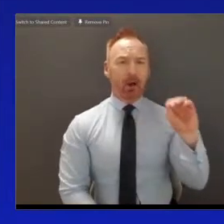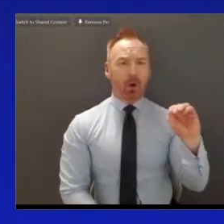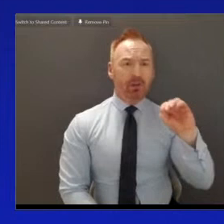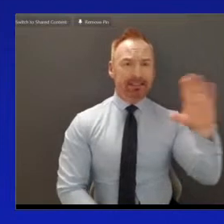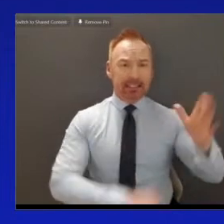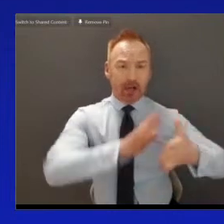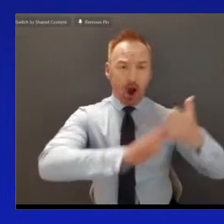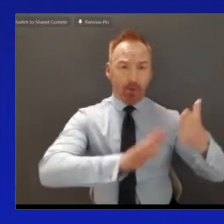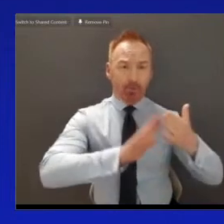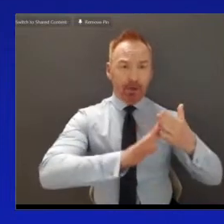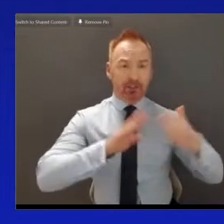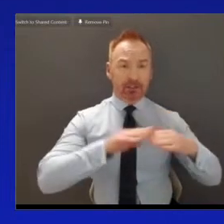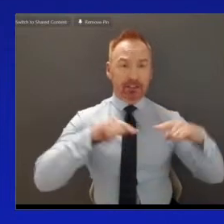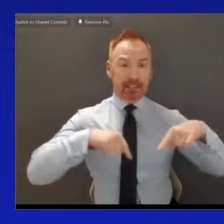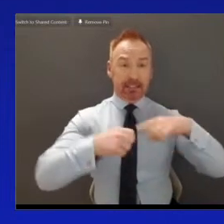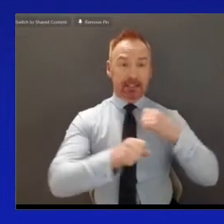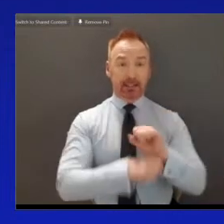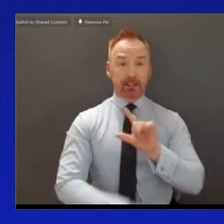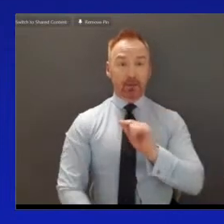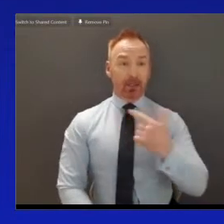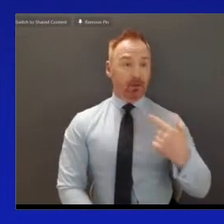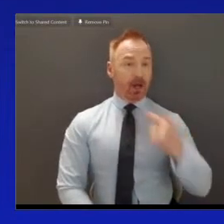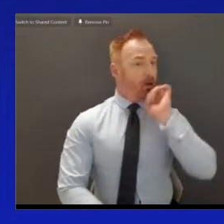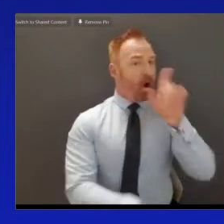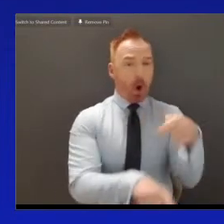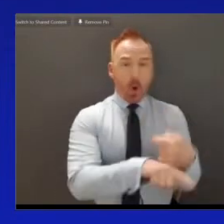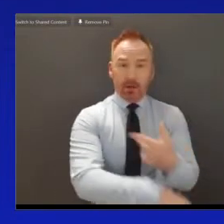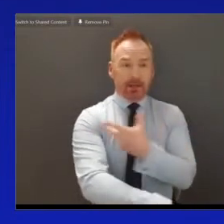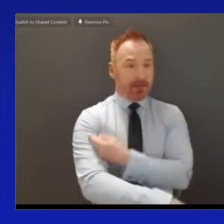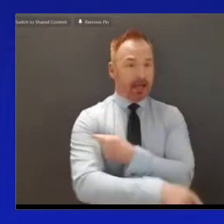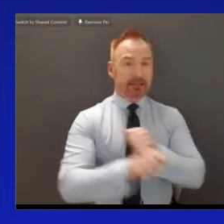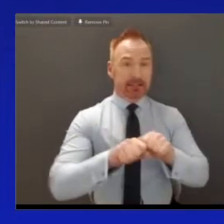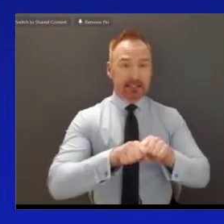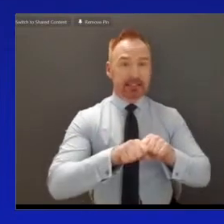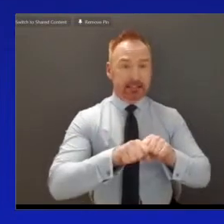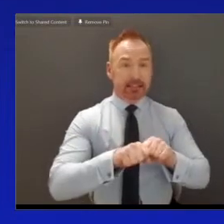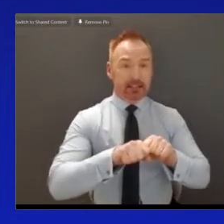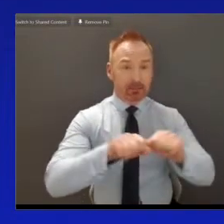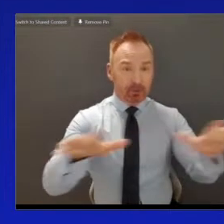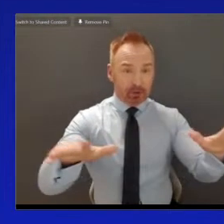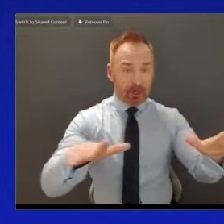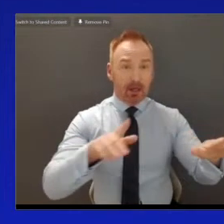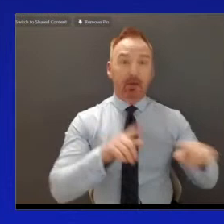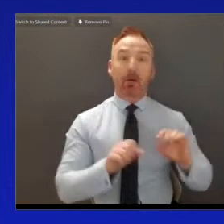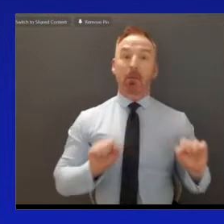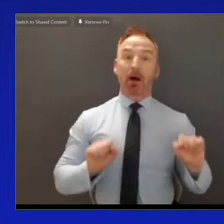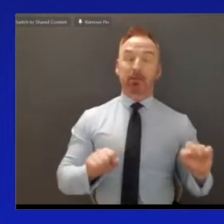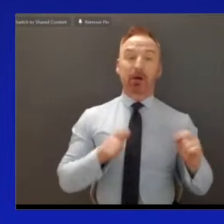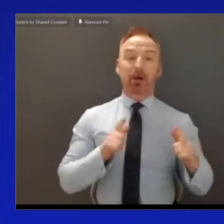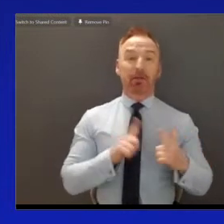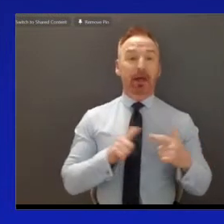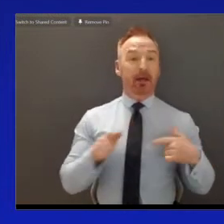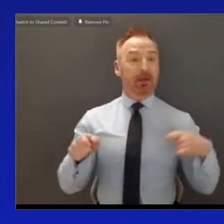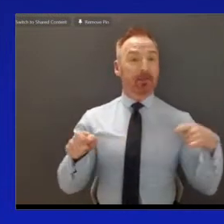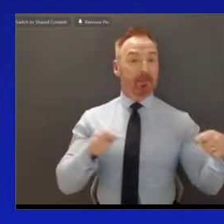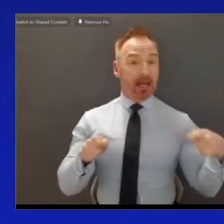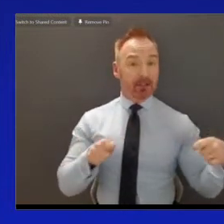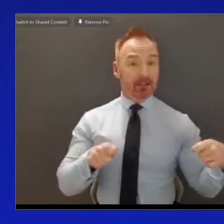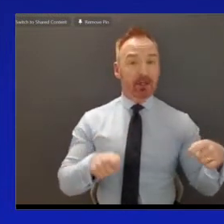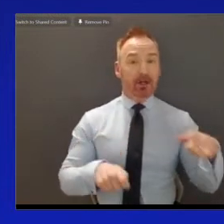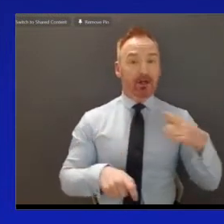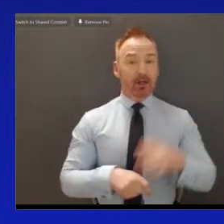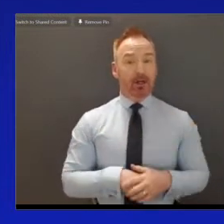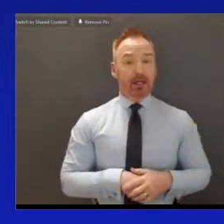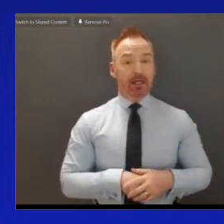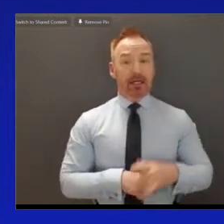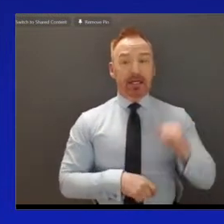2021, not only vaccine distribution, and could perhaps have to manage our spring freshet if we